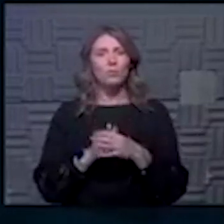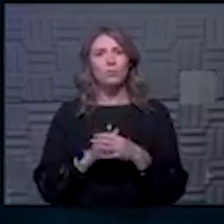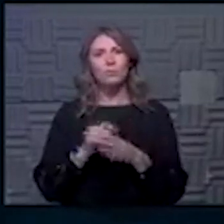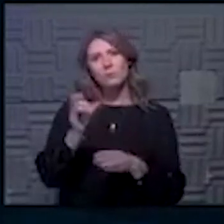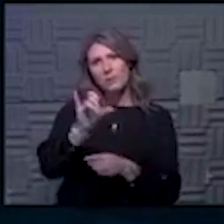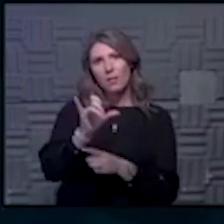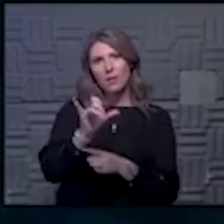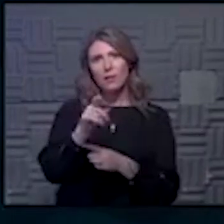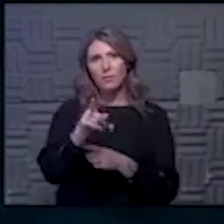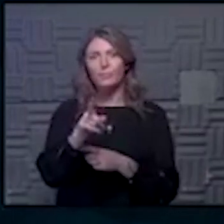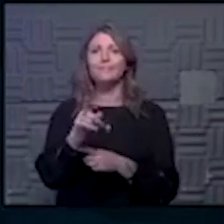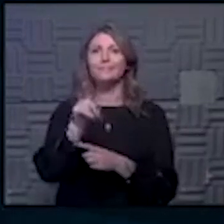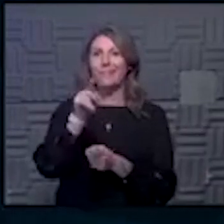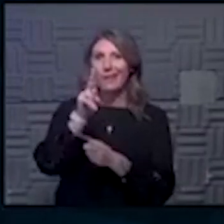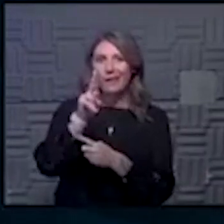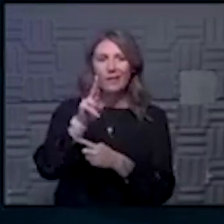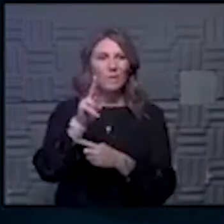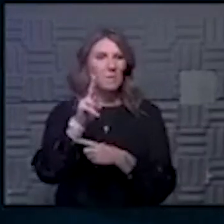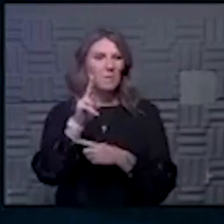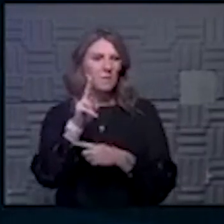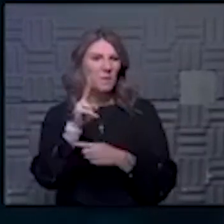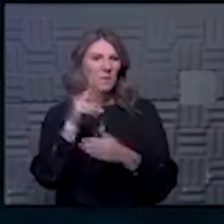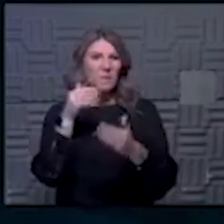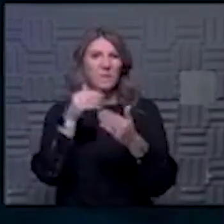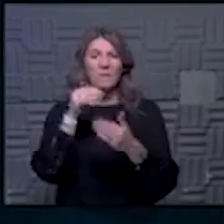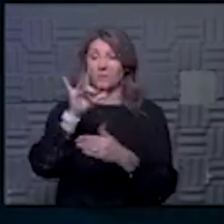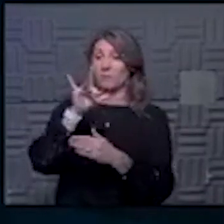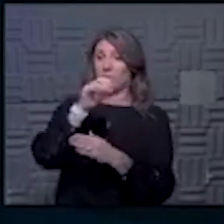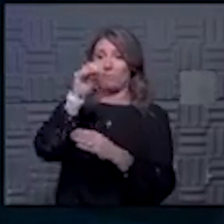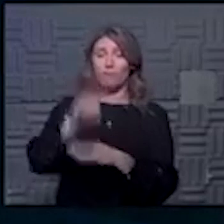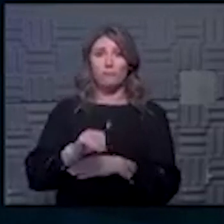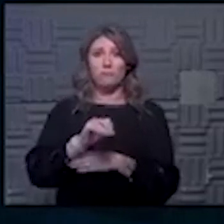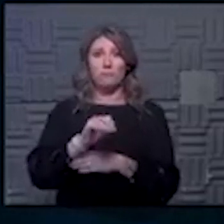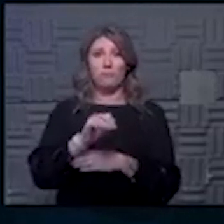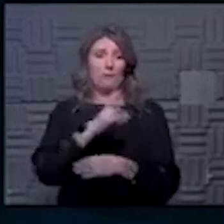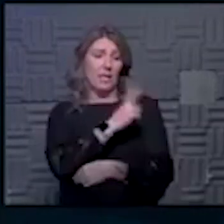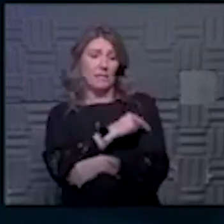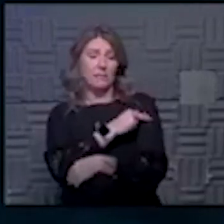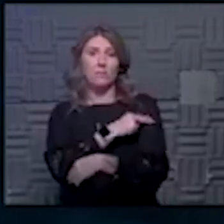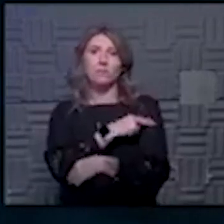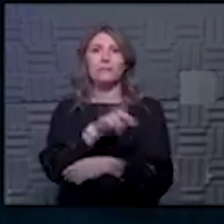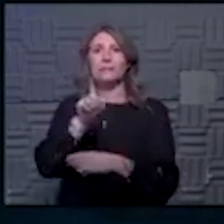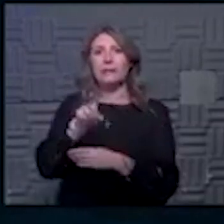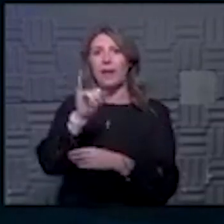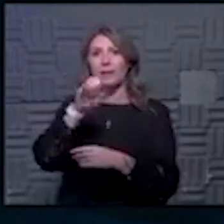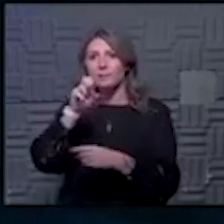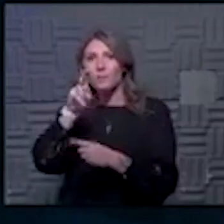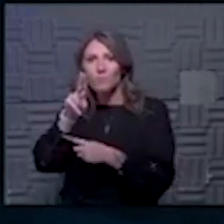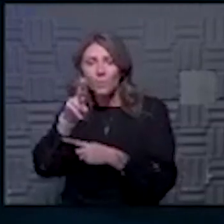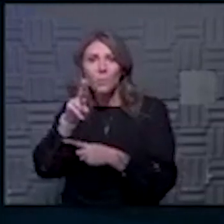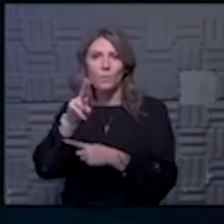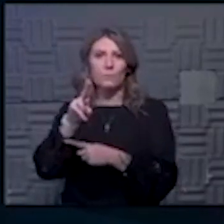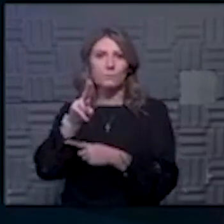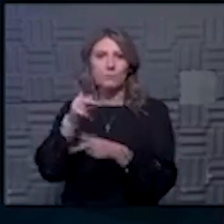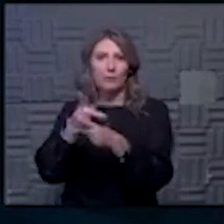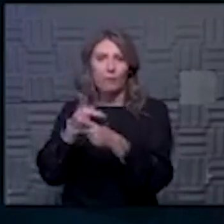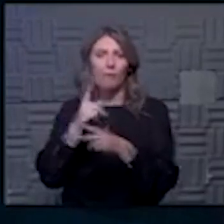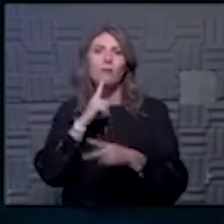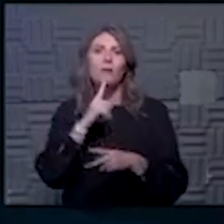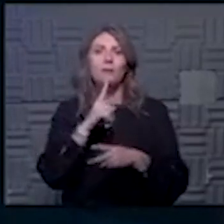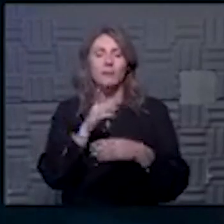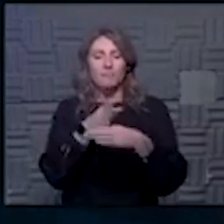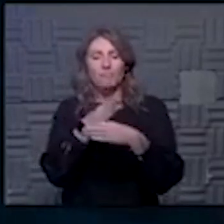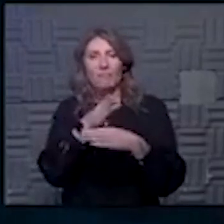you guys at KU, close to 25% of our hospitalizations have required ICU level care. The average age of